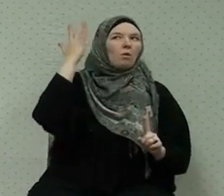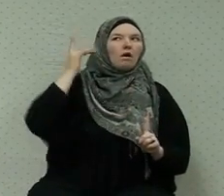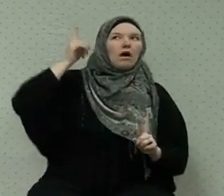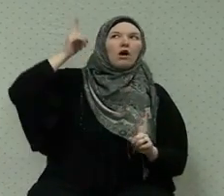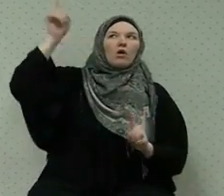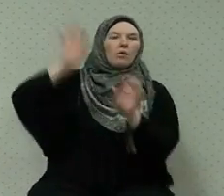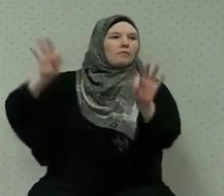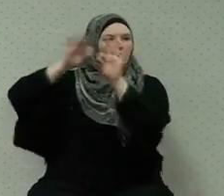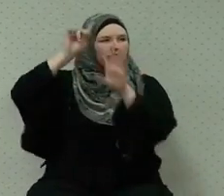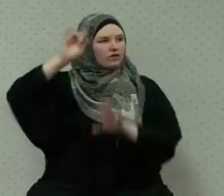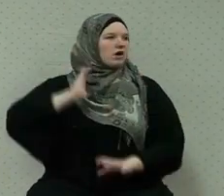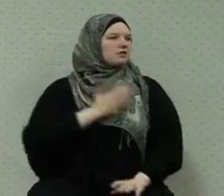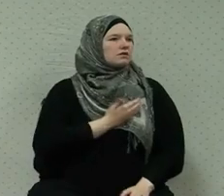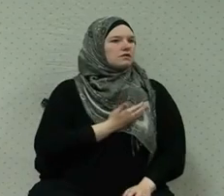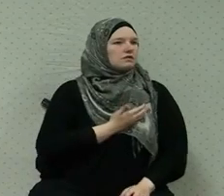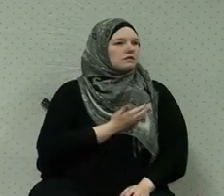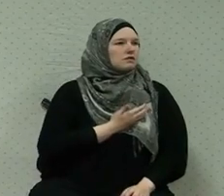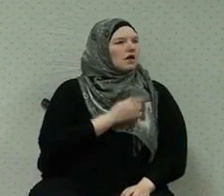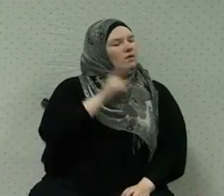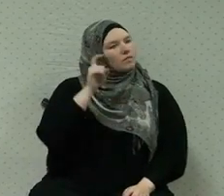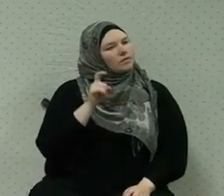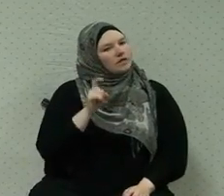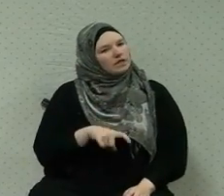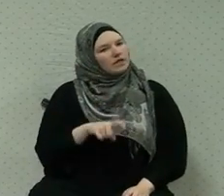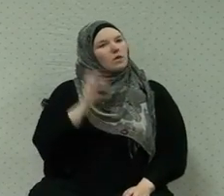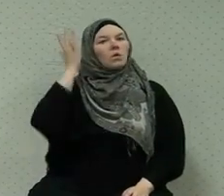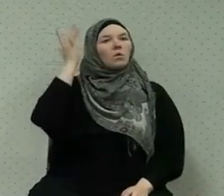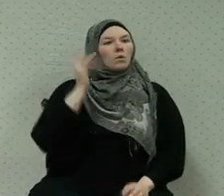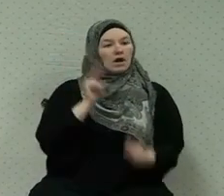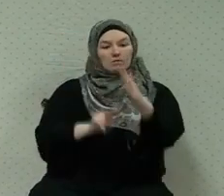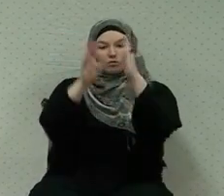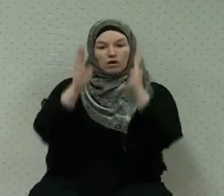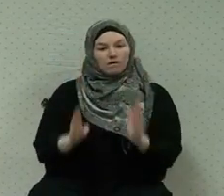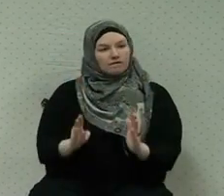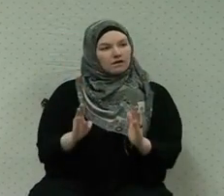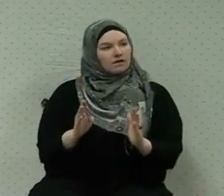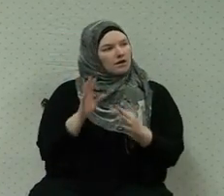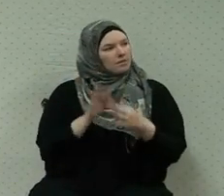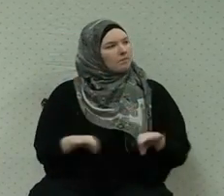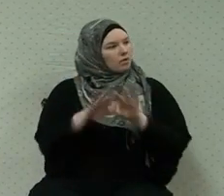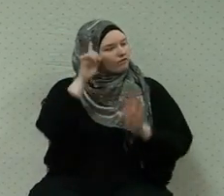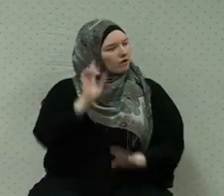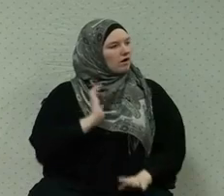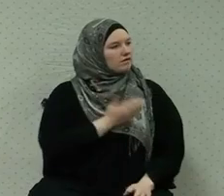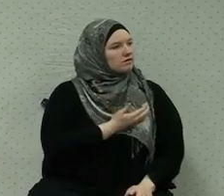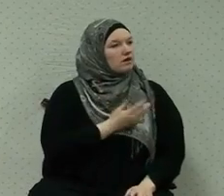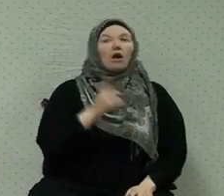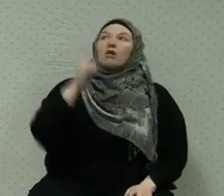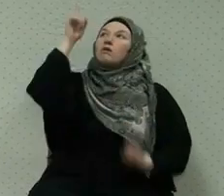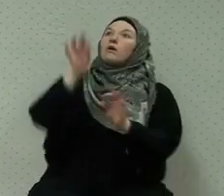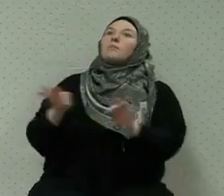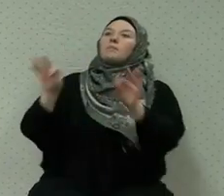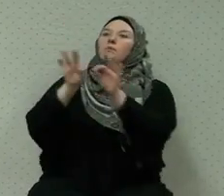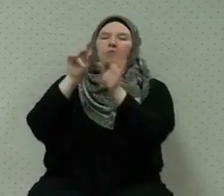important for us. And we need to talk, why is the Prophet important for us? Allah is important